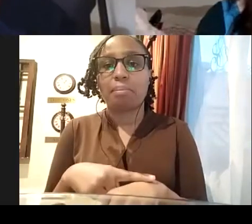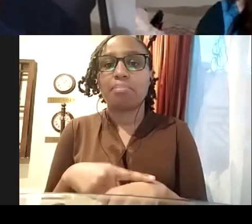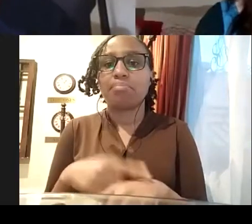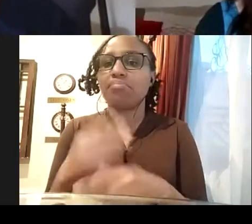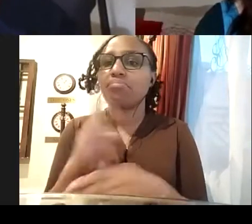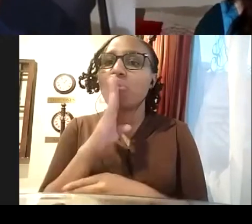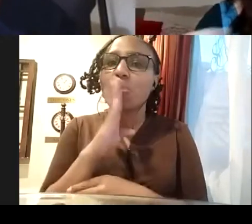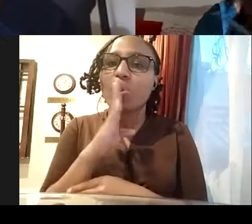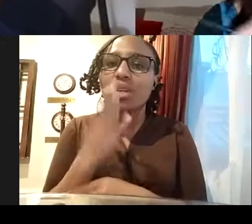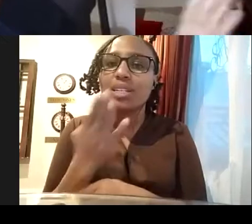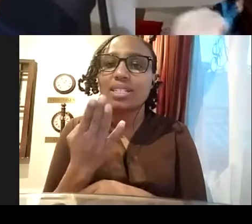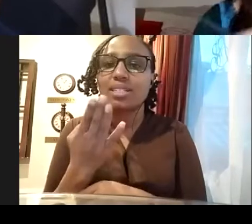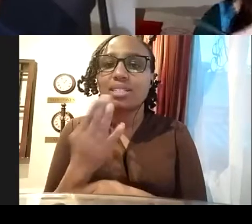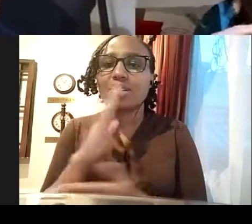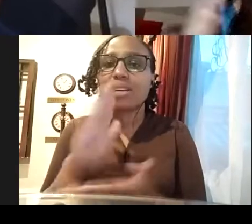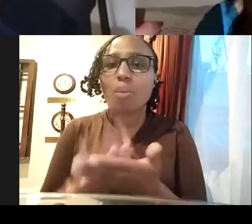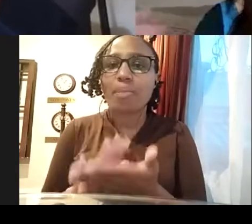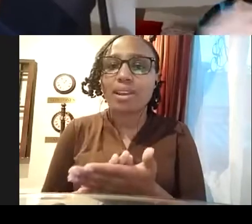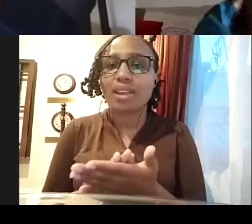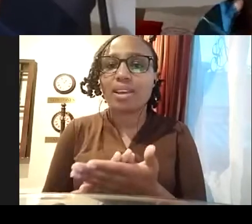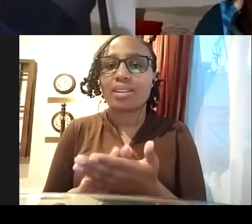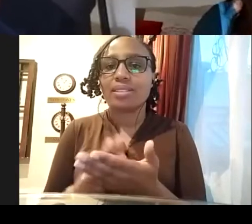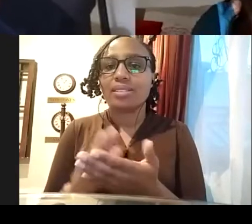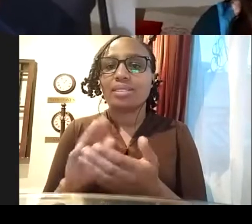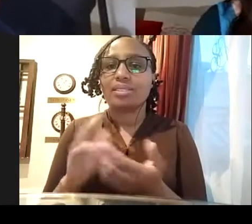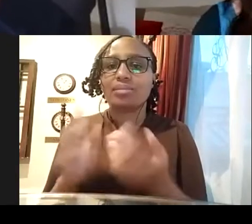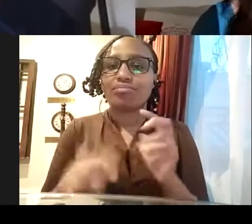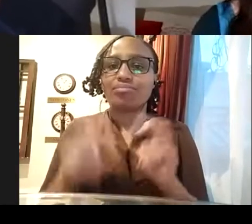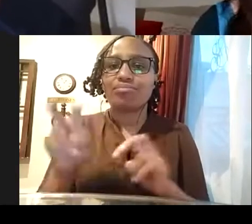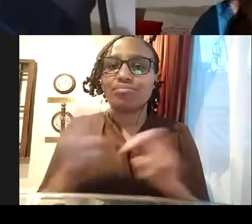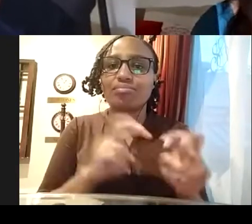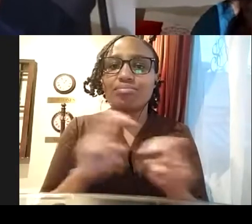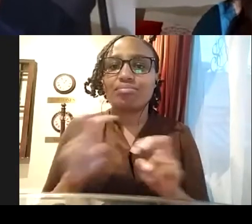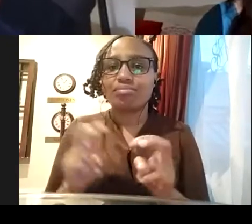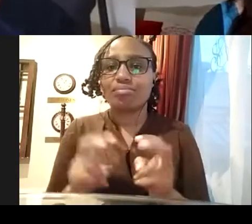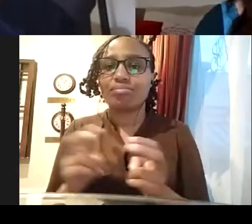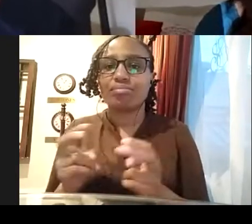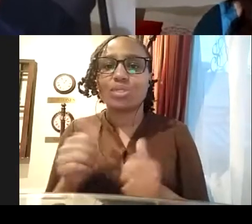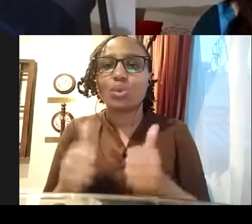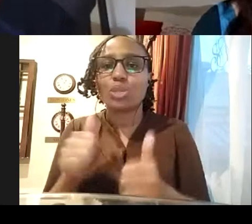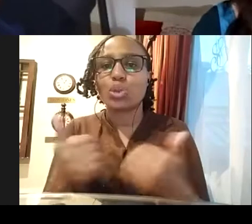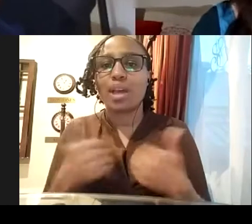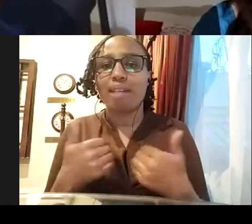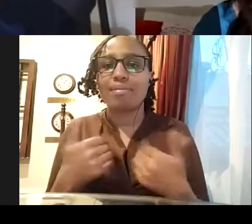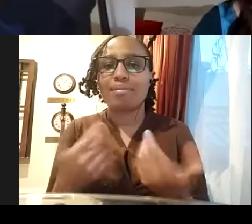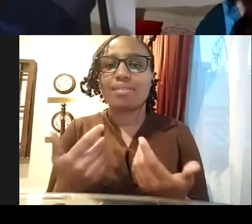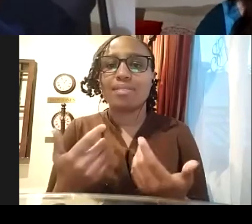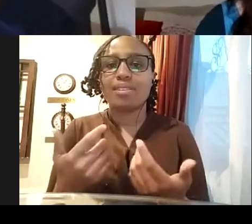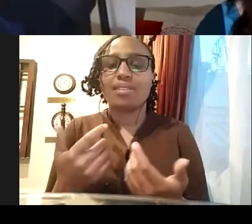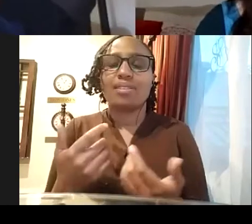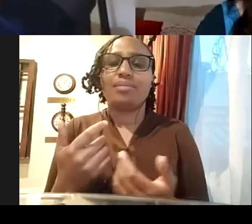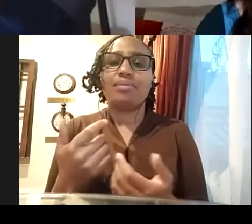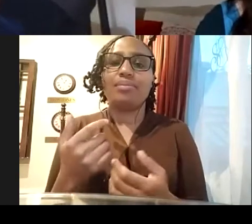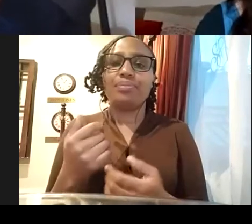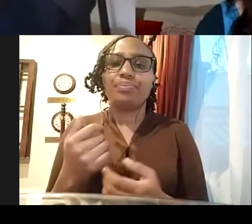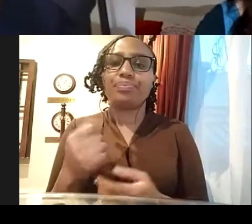been recommended and popping up at our monthly book picnic, which we have been recommended by staff and